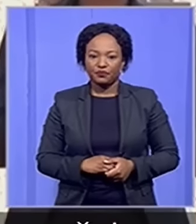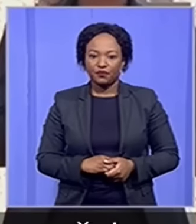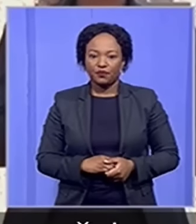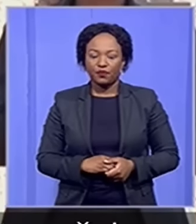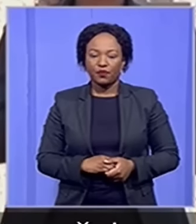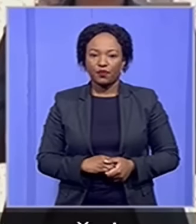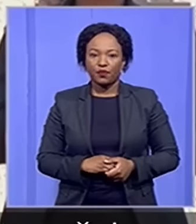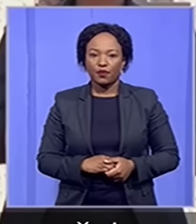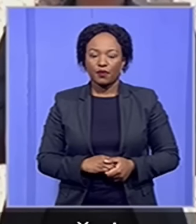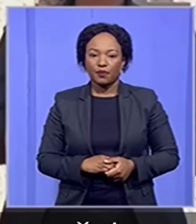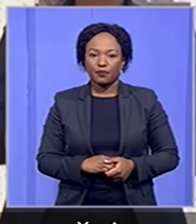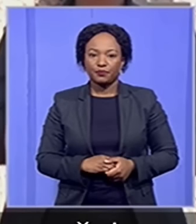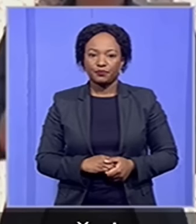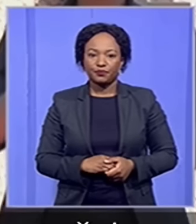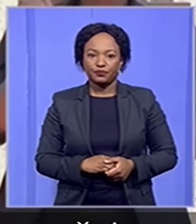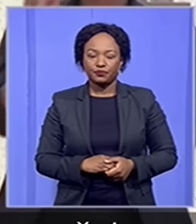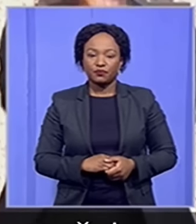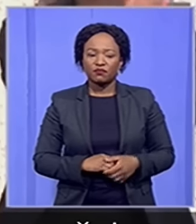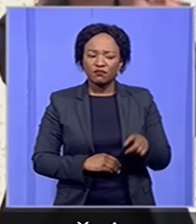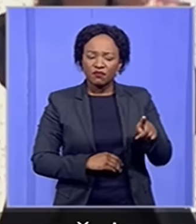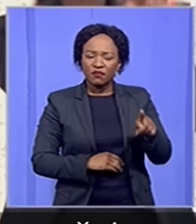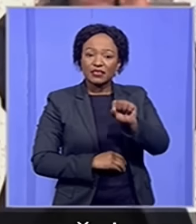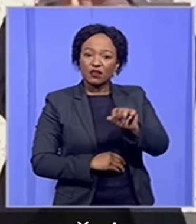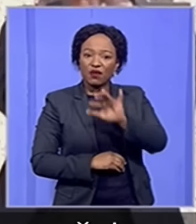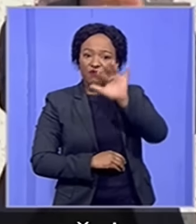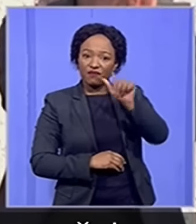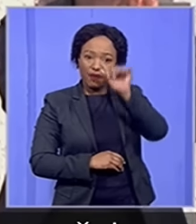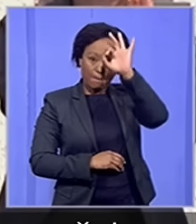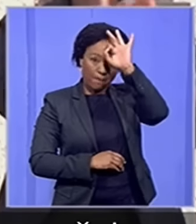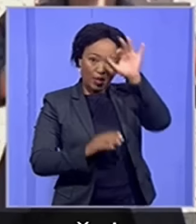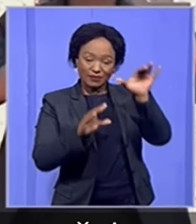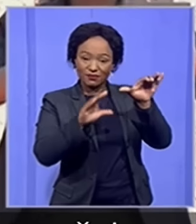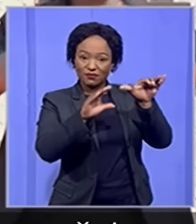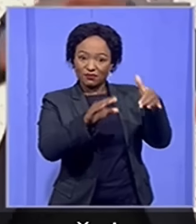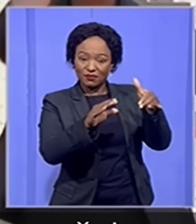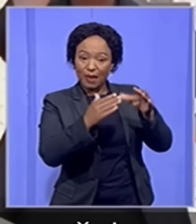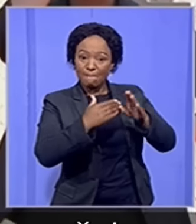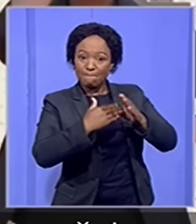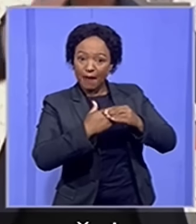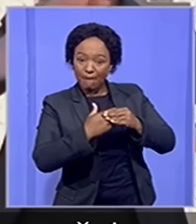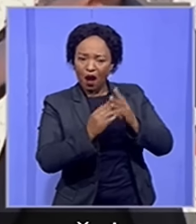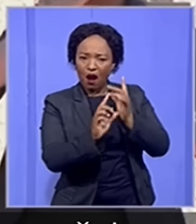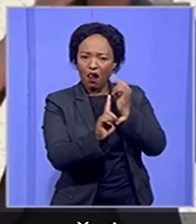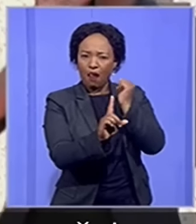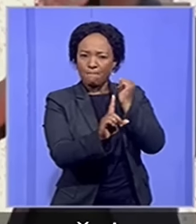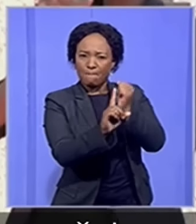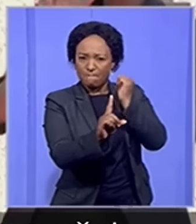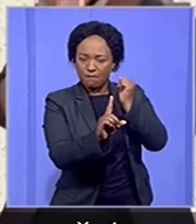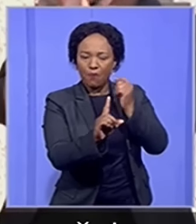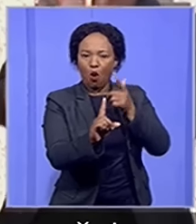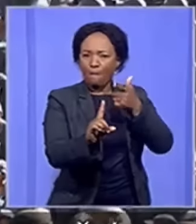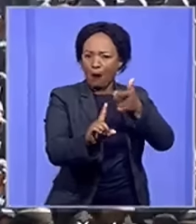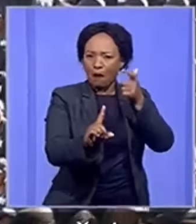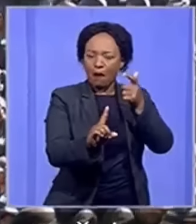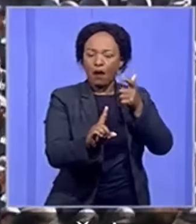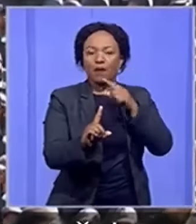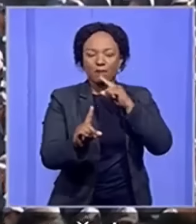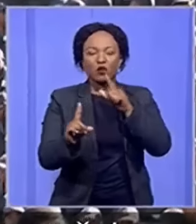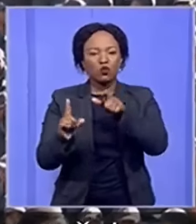assault on a South African police service member is a direct attack on the state.